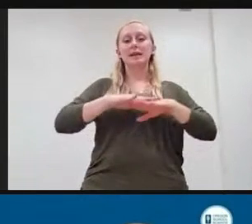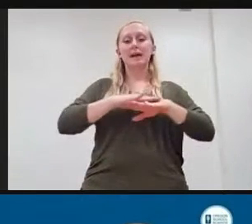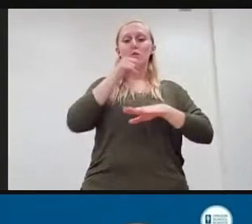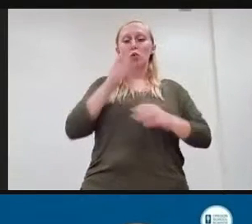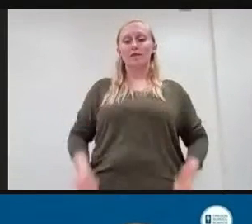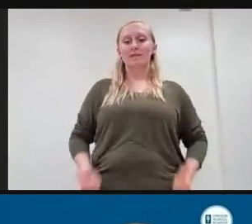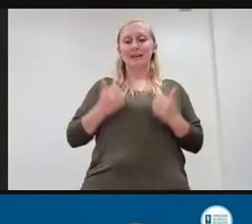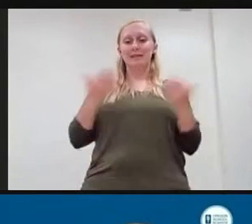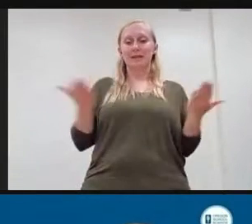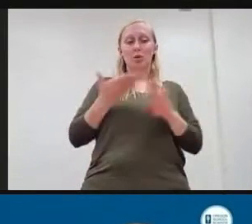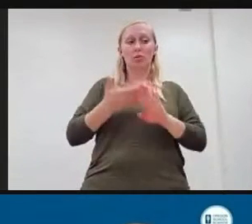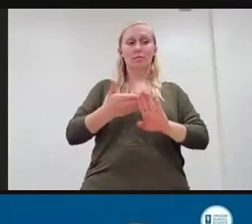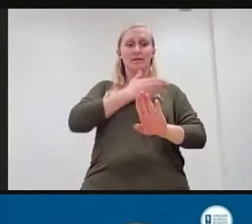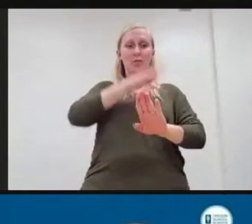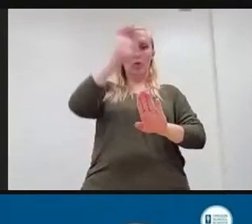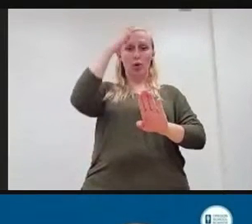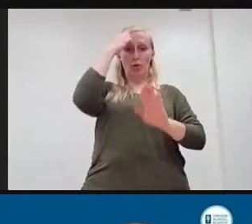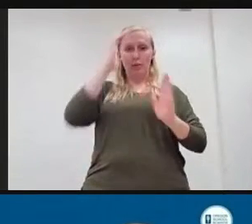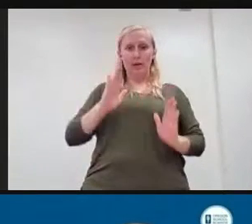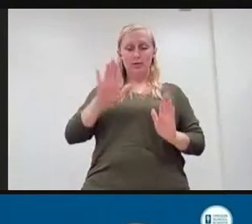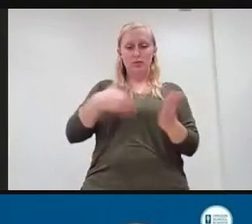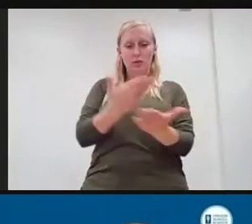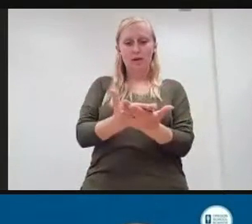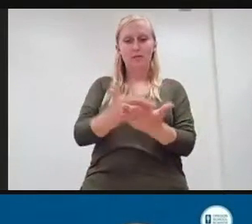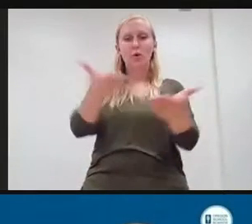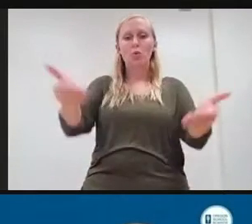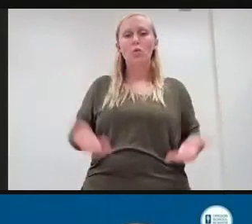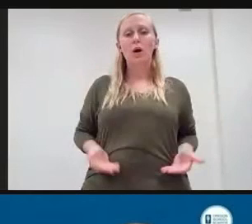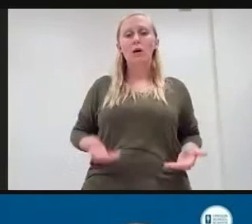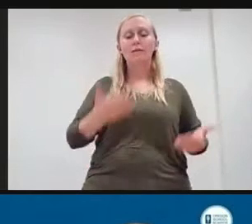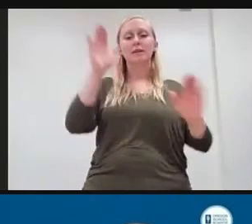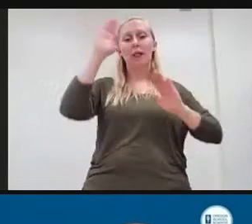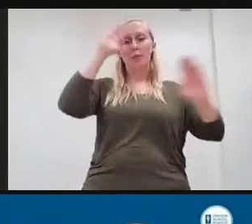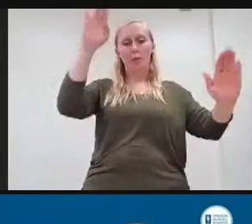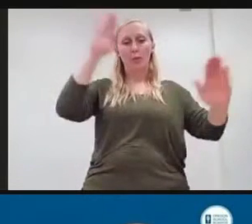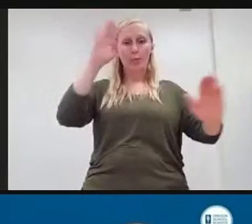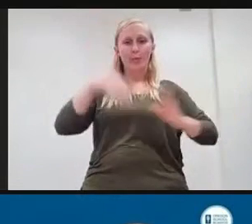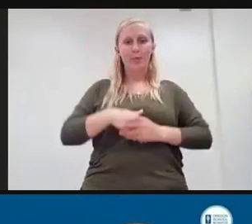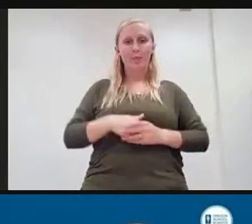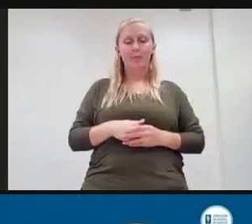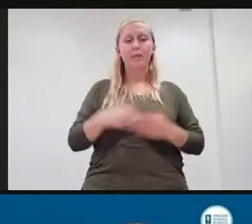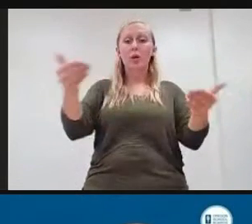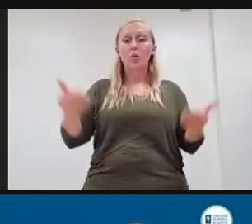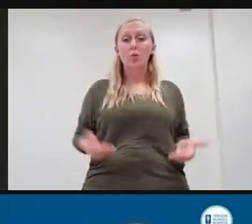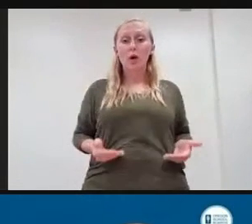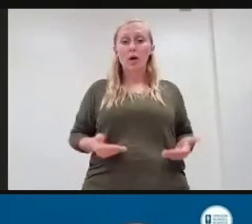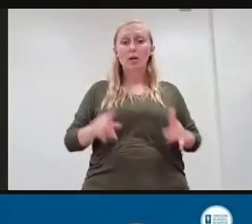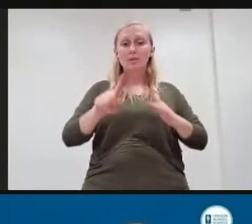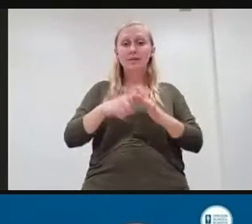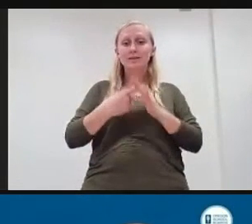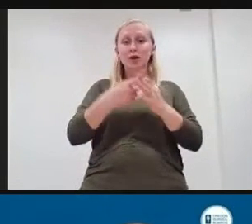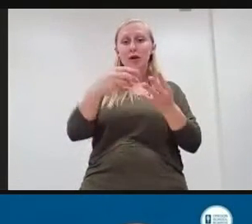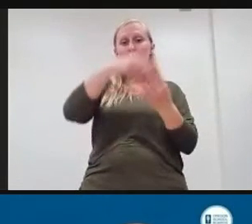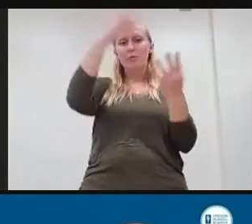in this area before the Europeans came. Welcome y bienvenidos, and welcome to the start of Pride